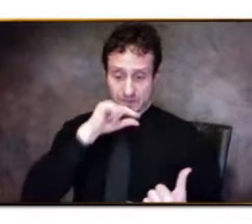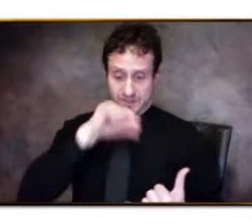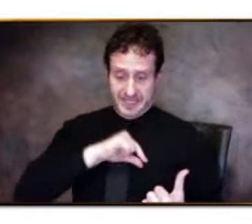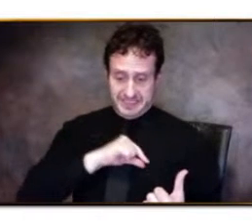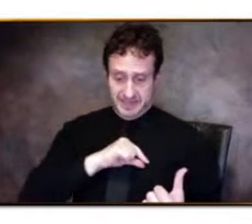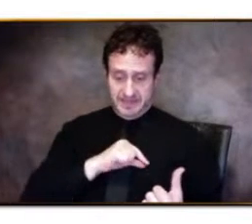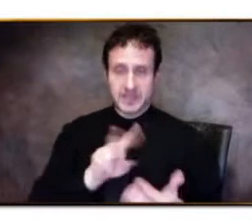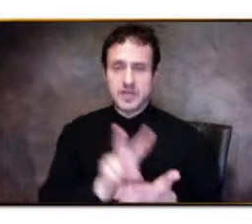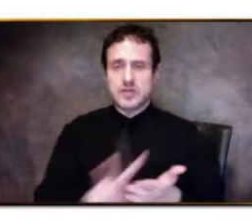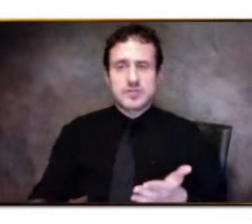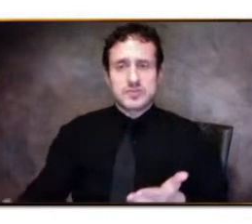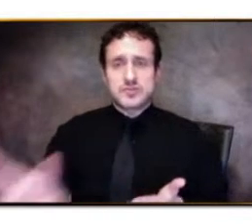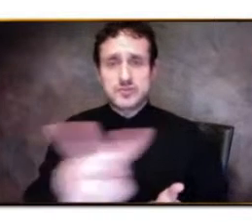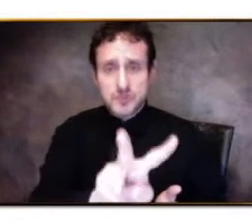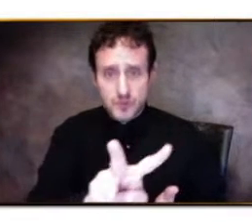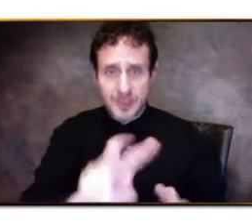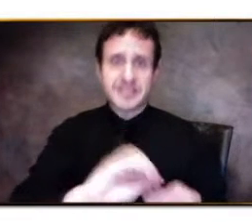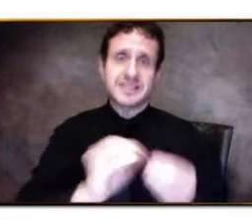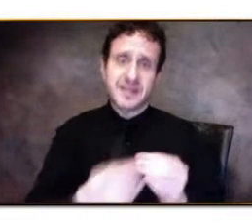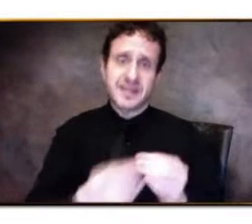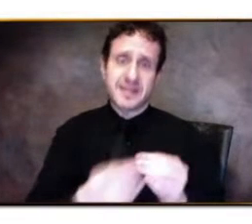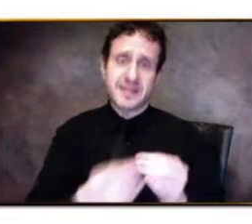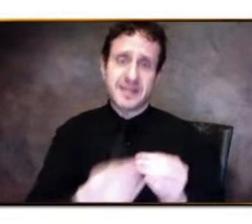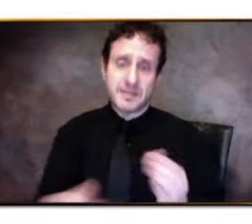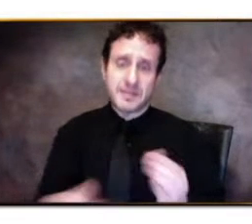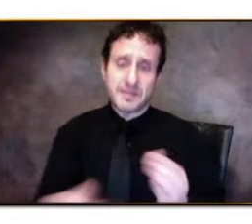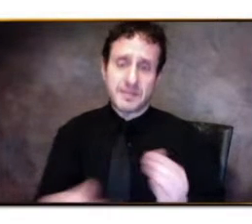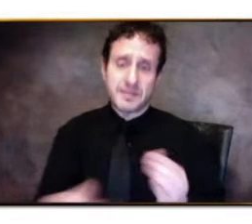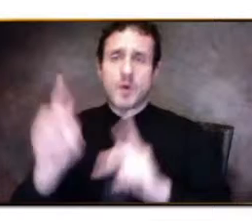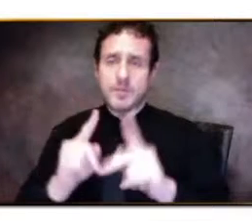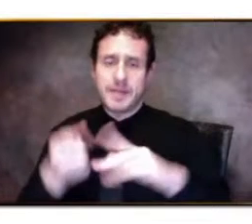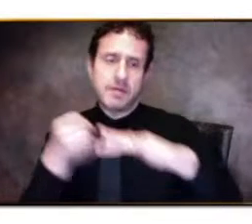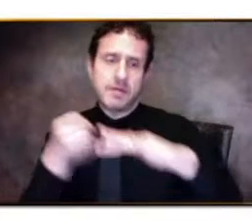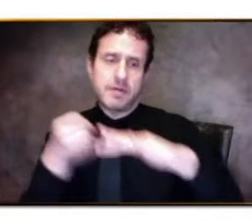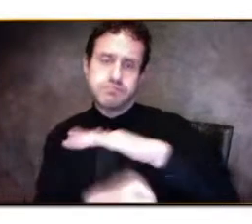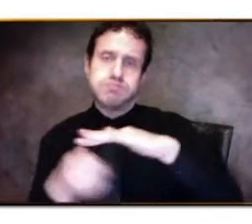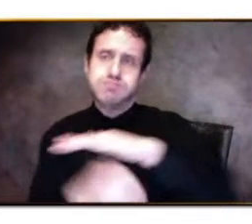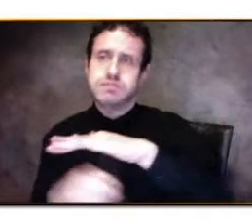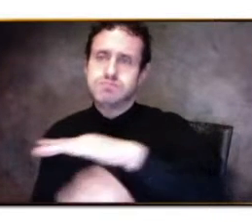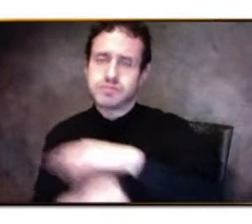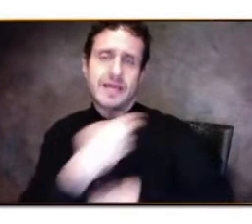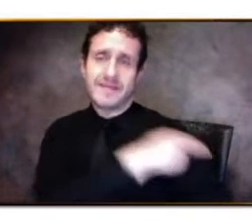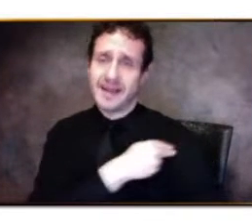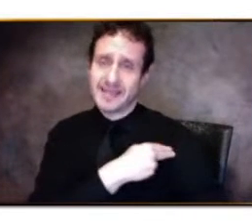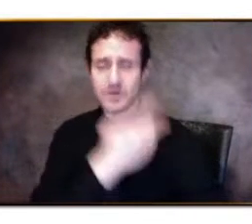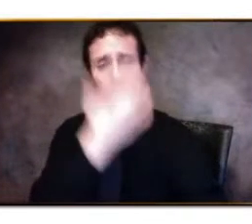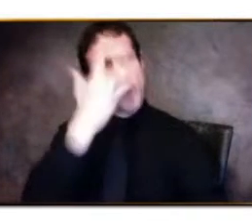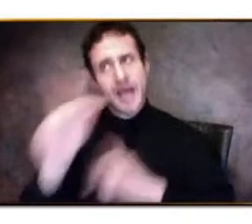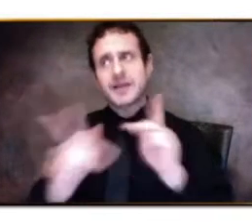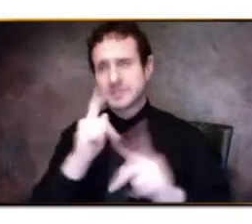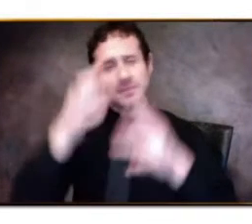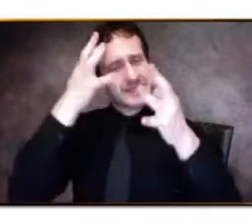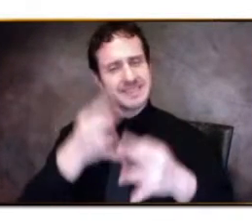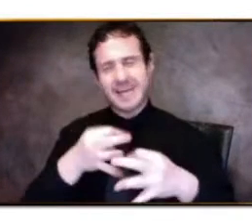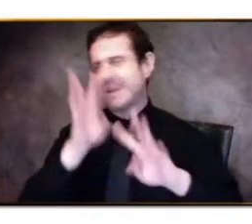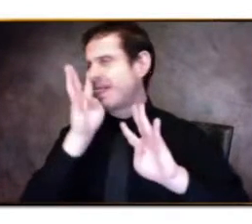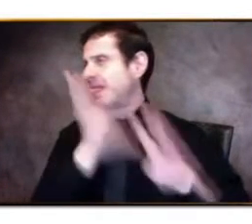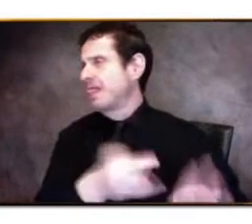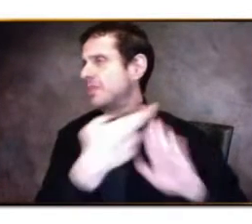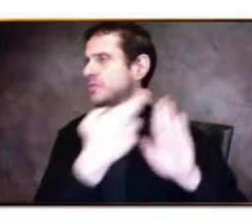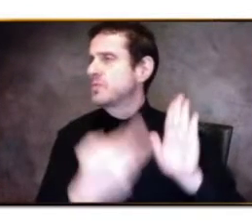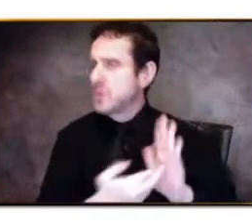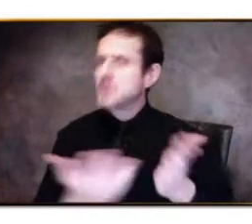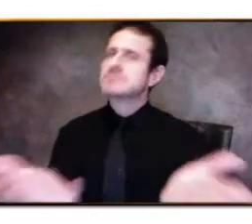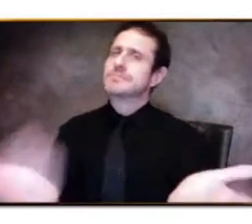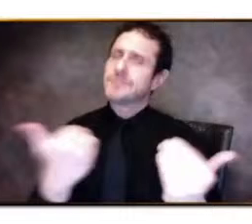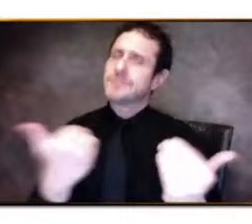in cases or hospitalizations because people from various households gather to celebrate Thanksgiving. Please be a